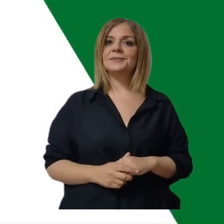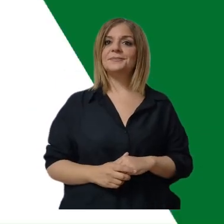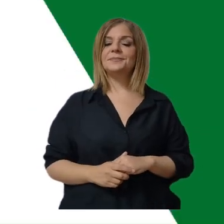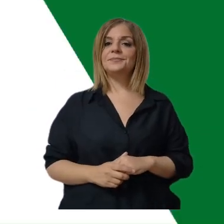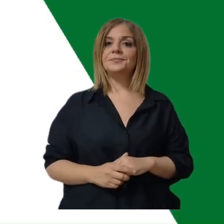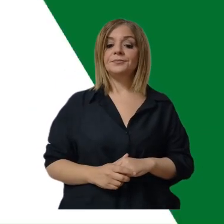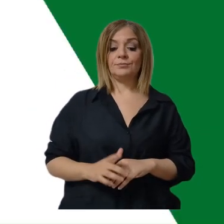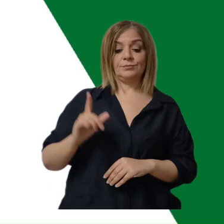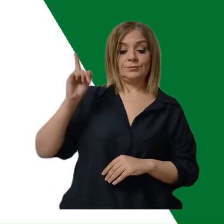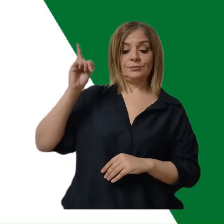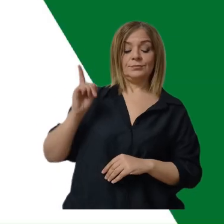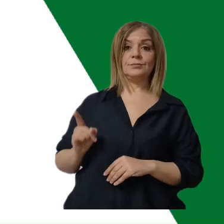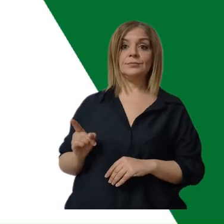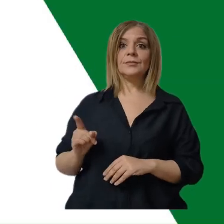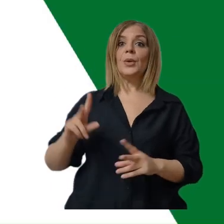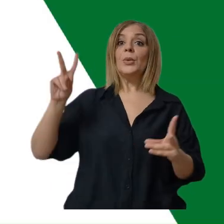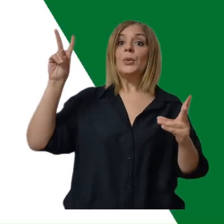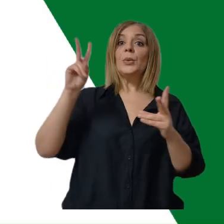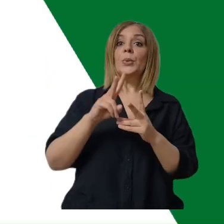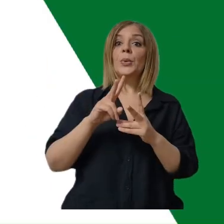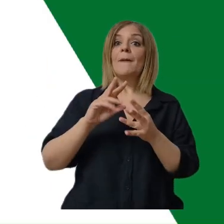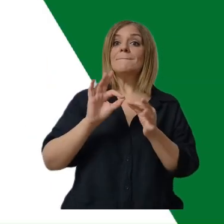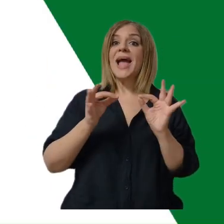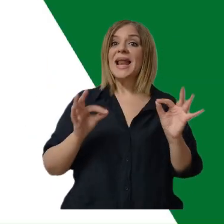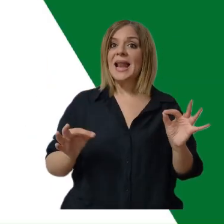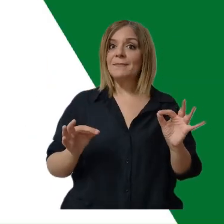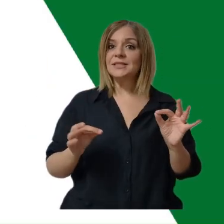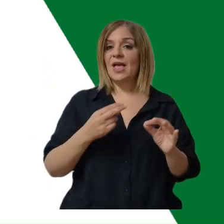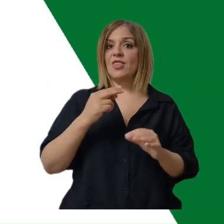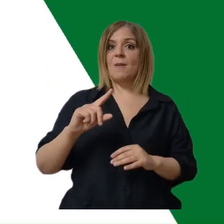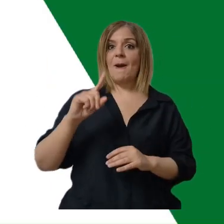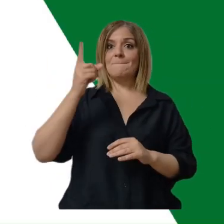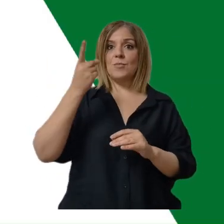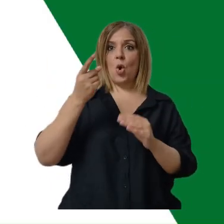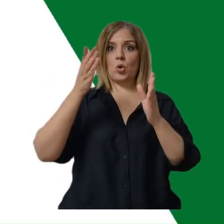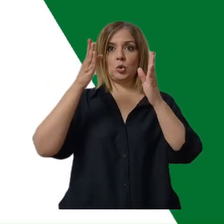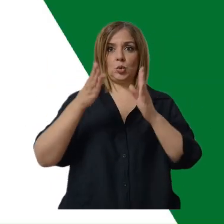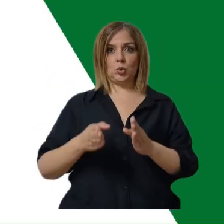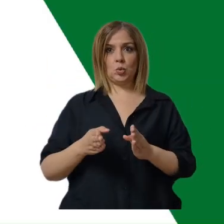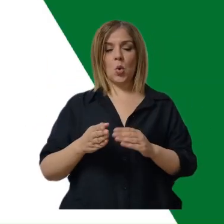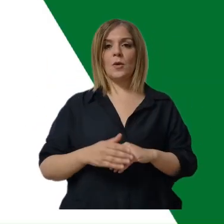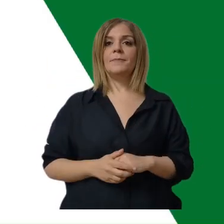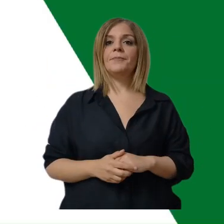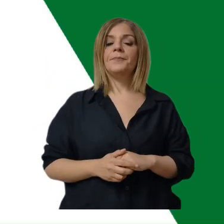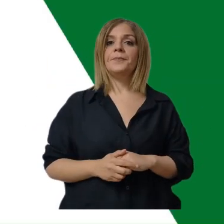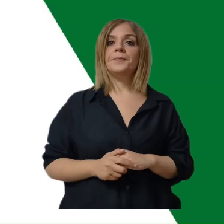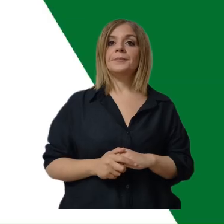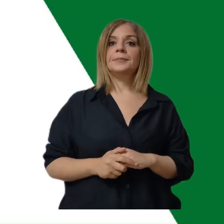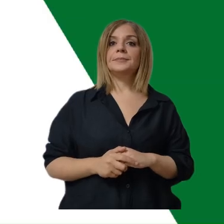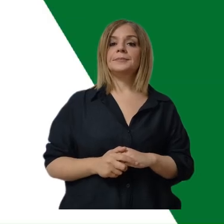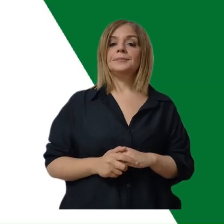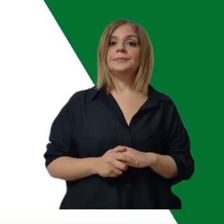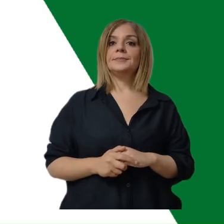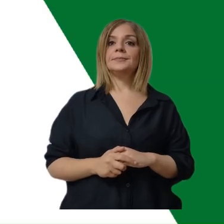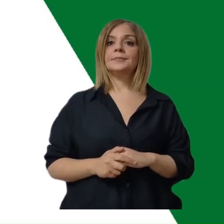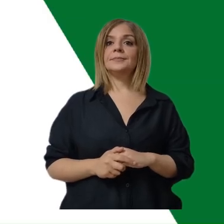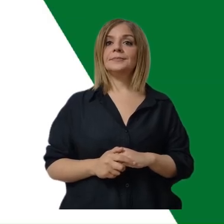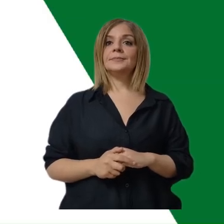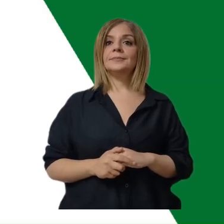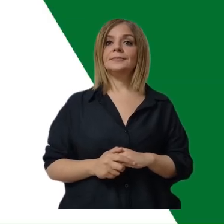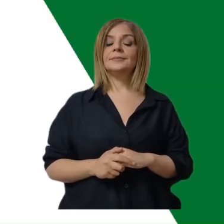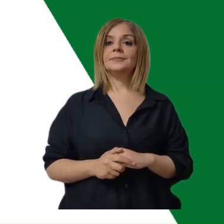And here we'll have a very short summary of topic 1 of this webinar series.